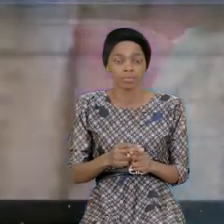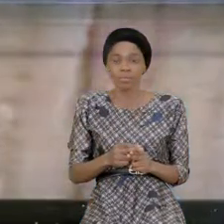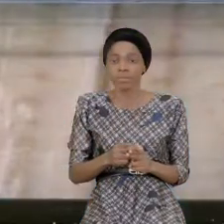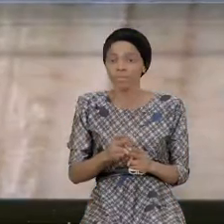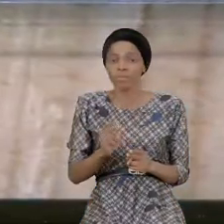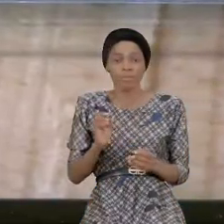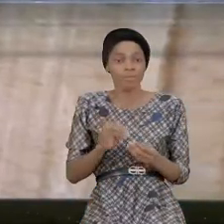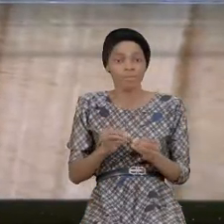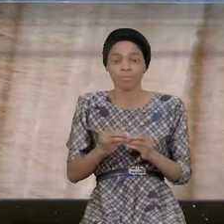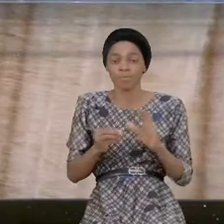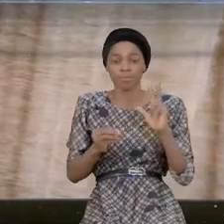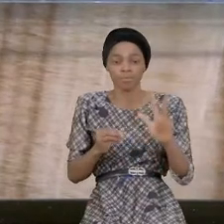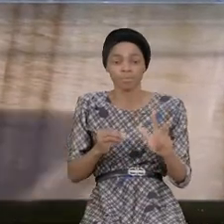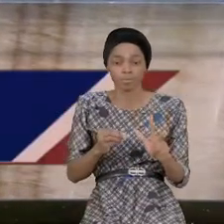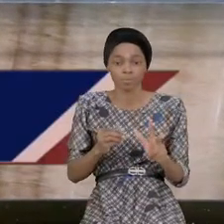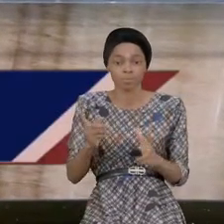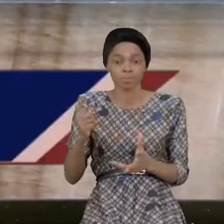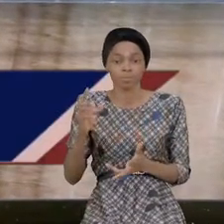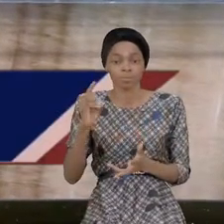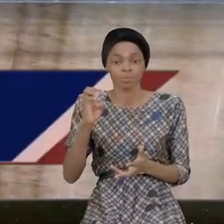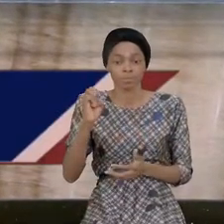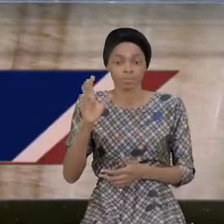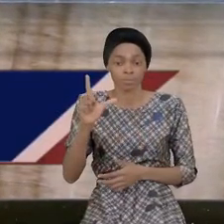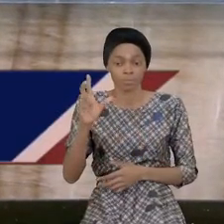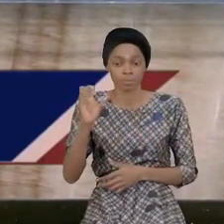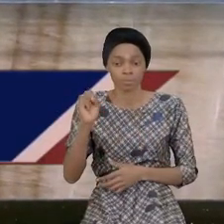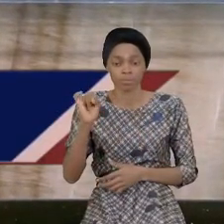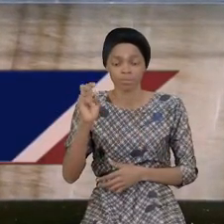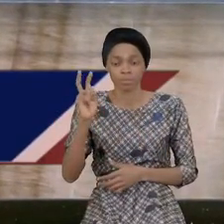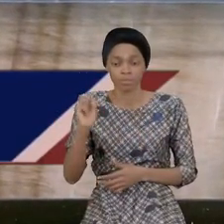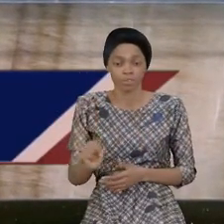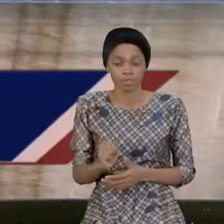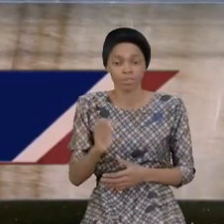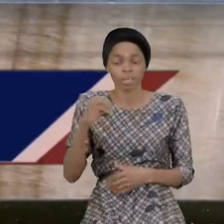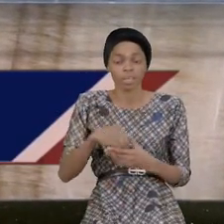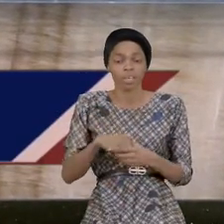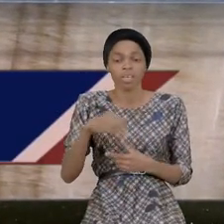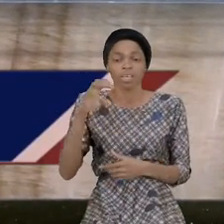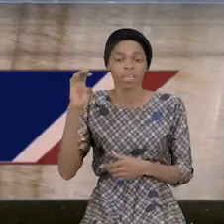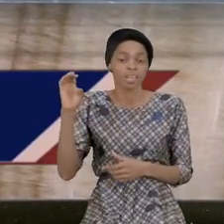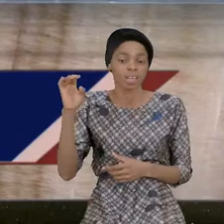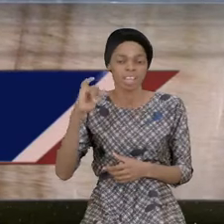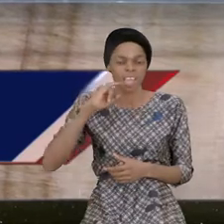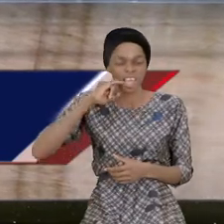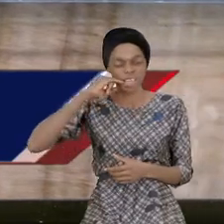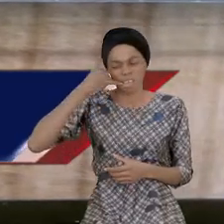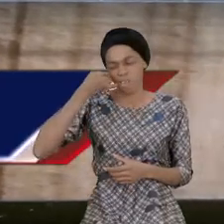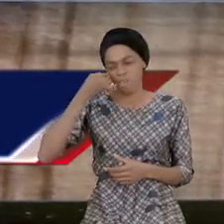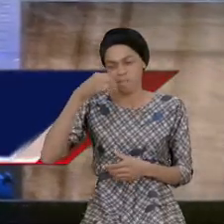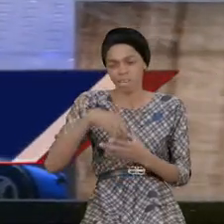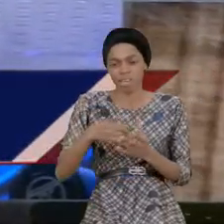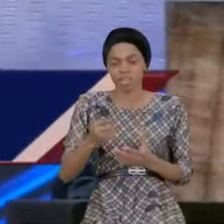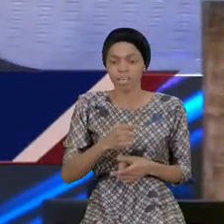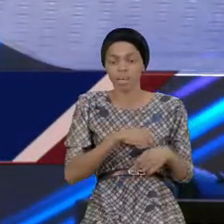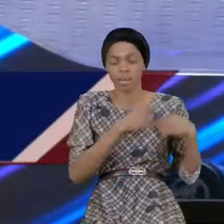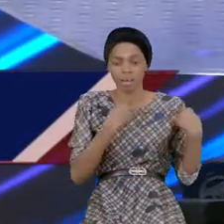here, the delusion in envying in the heart. Envying in the heart. We're looking at Romans